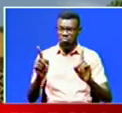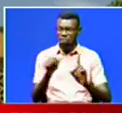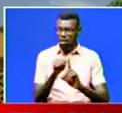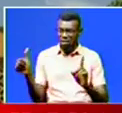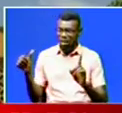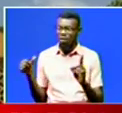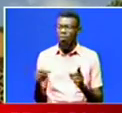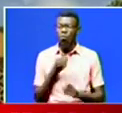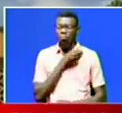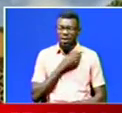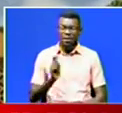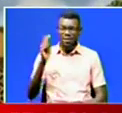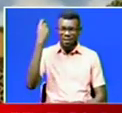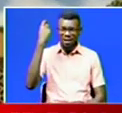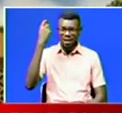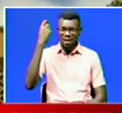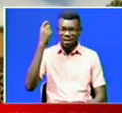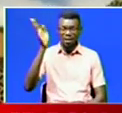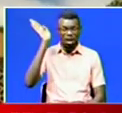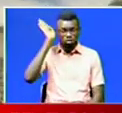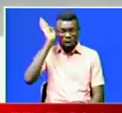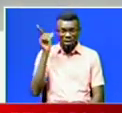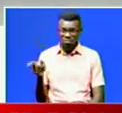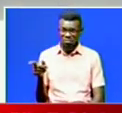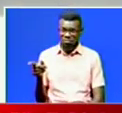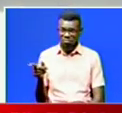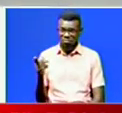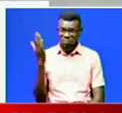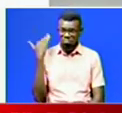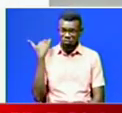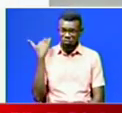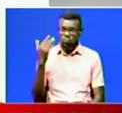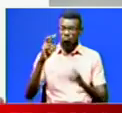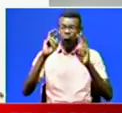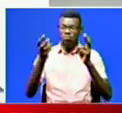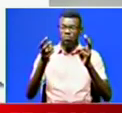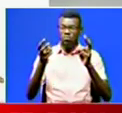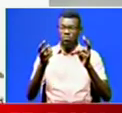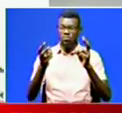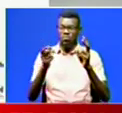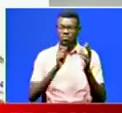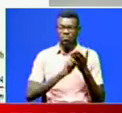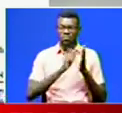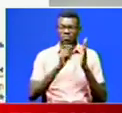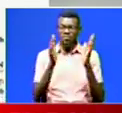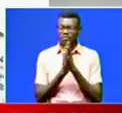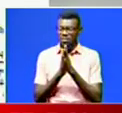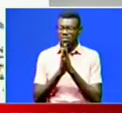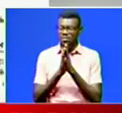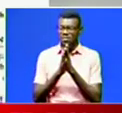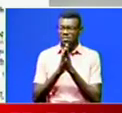Kenya, National Assembly Majority Leader Aden Duale, in a motion co-authored with his minority counterpart John